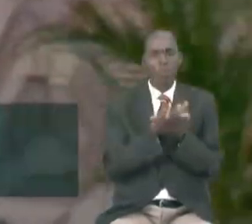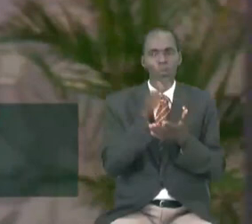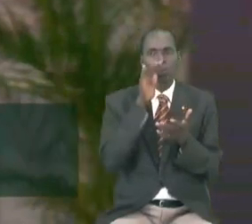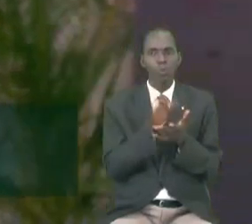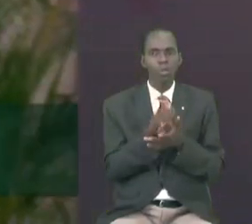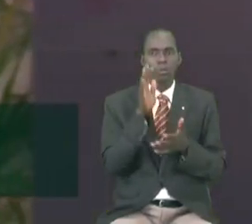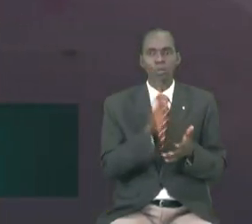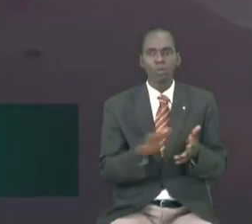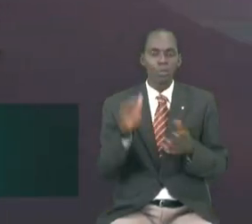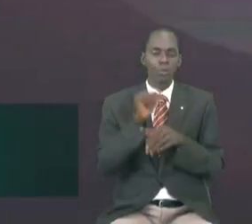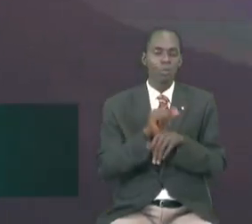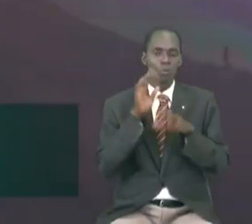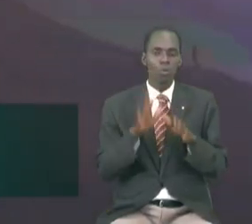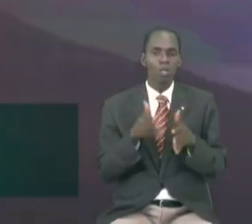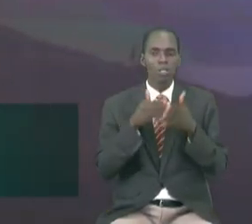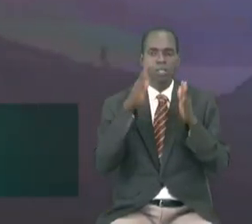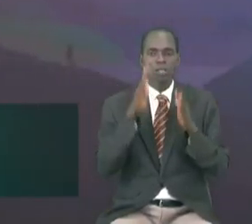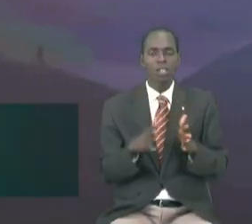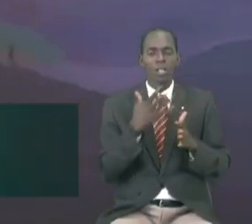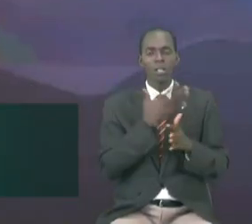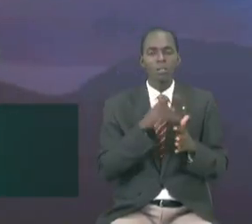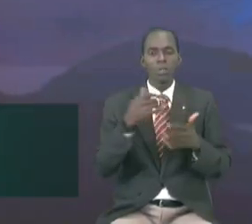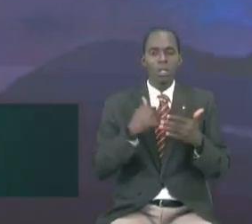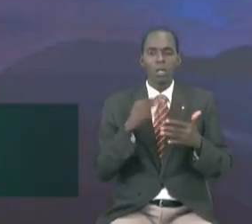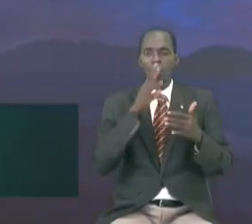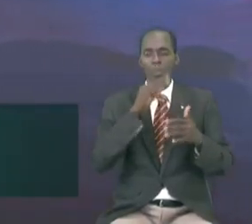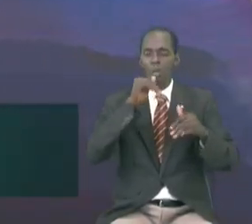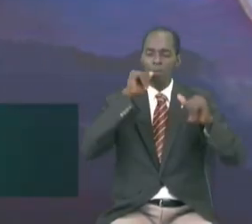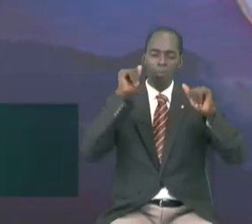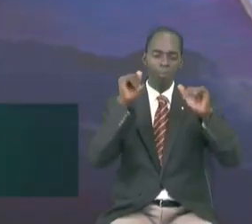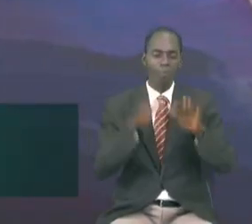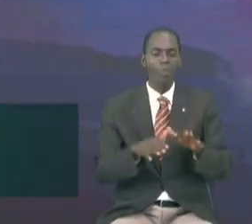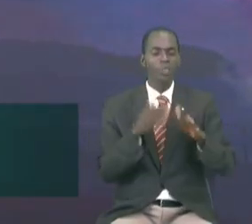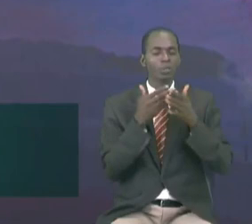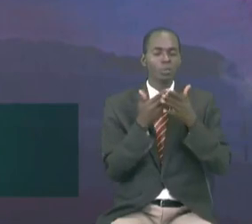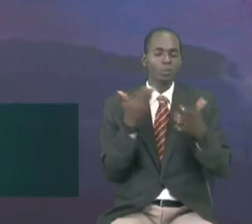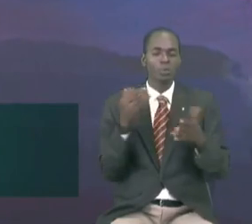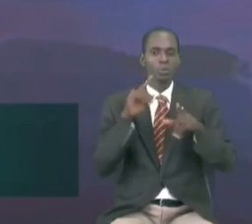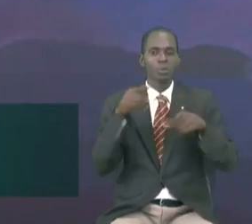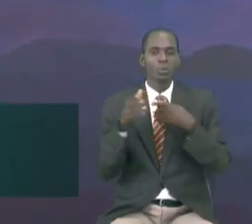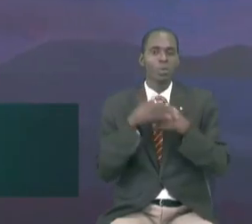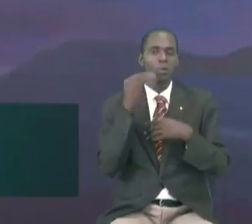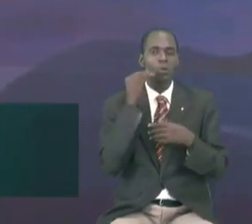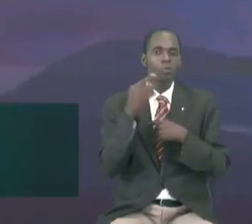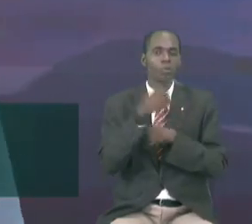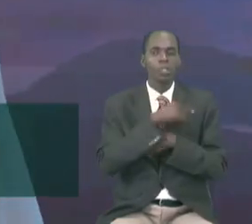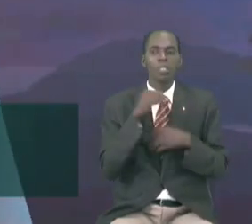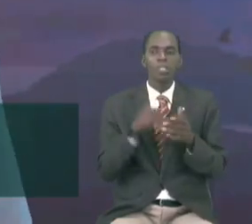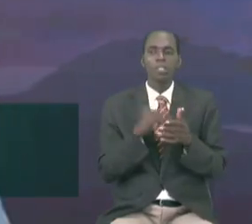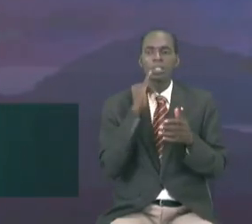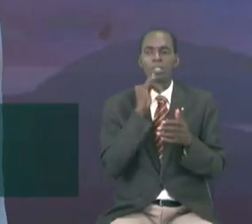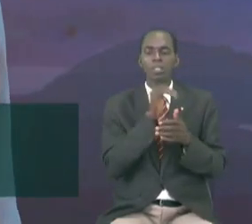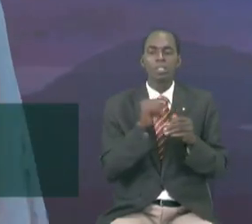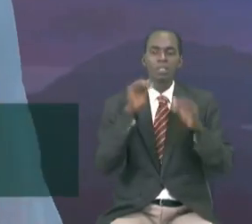the sign of an unsanctified soul, unsanctified heart. This one gets them angry, that one gets them